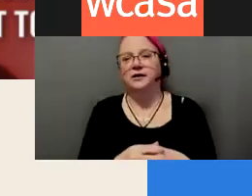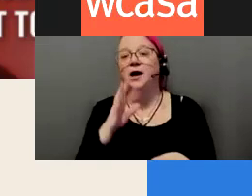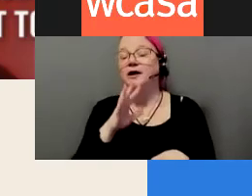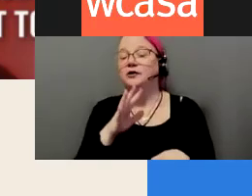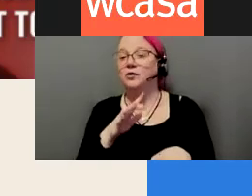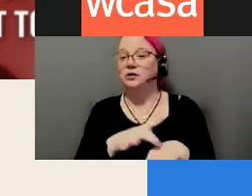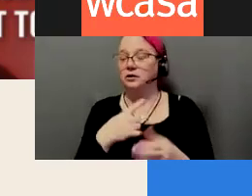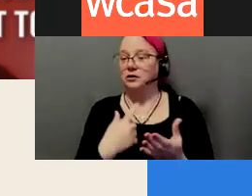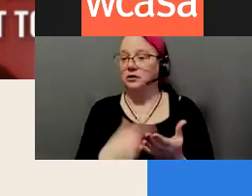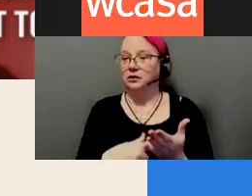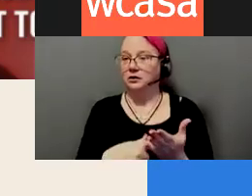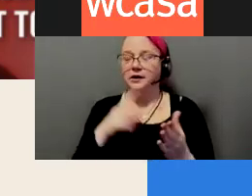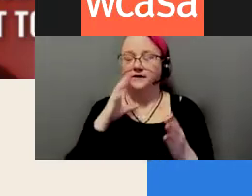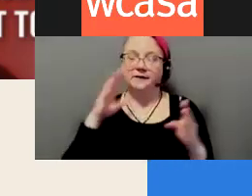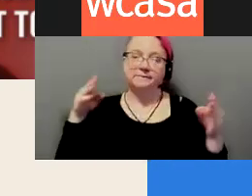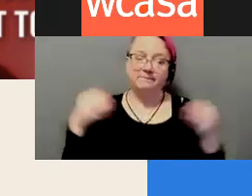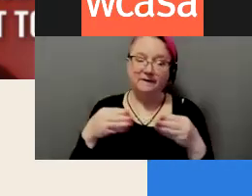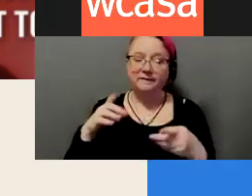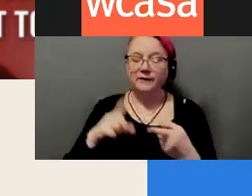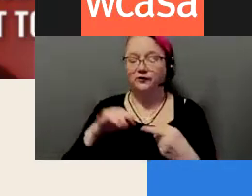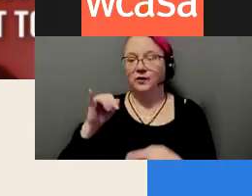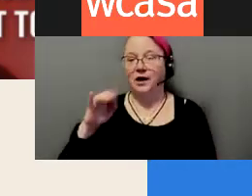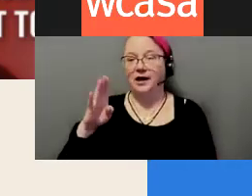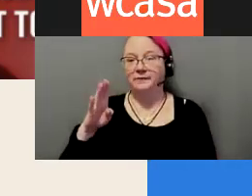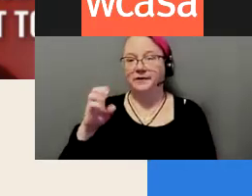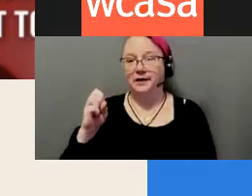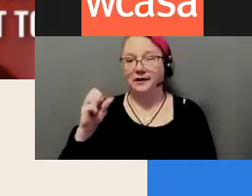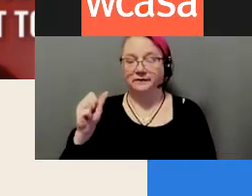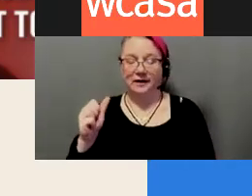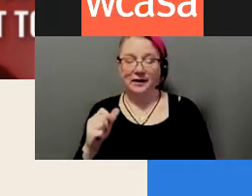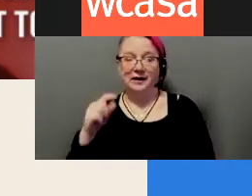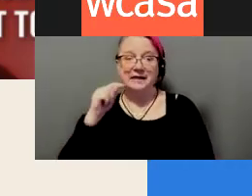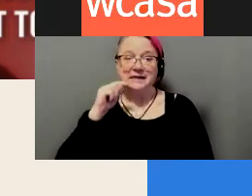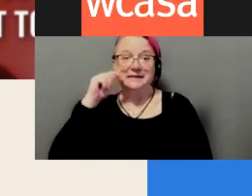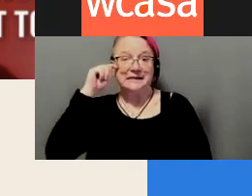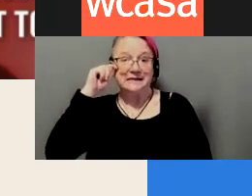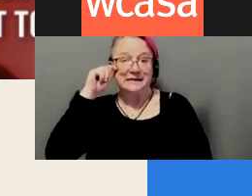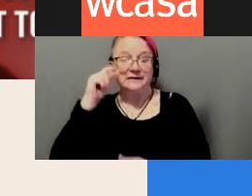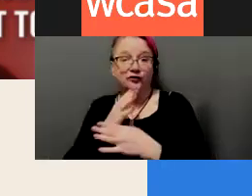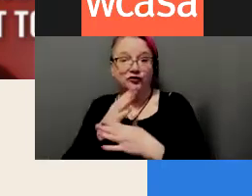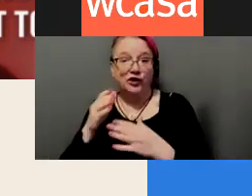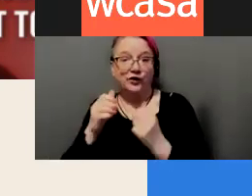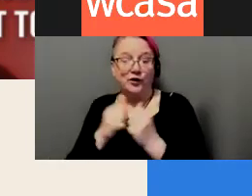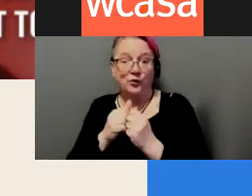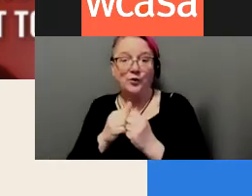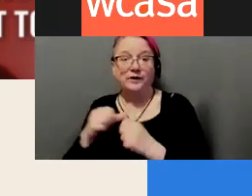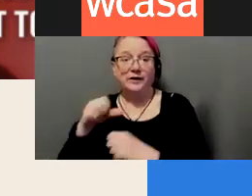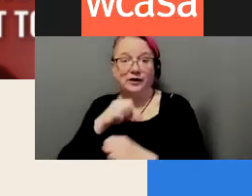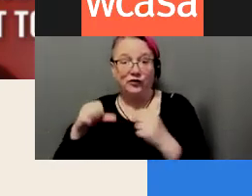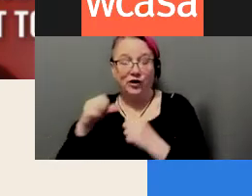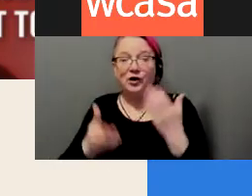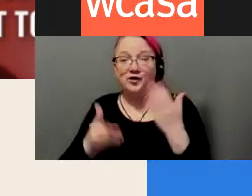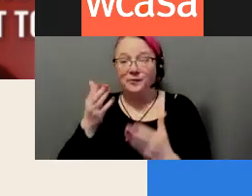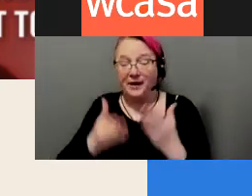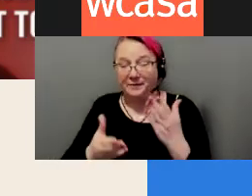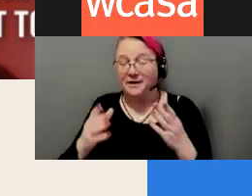is specific to image-based sexual abuse, though. Teens sharing intimate images with one another may be violating child sexual abuse material